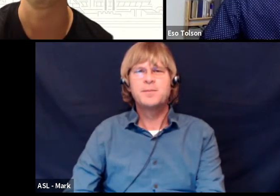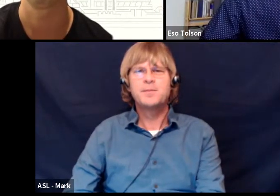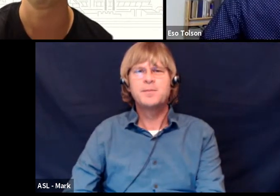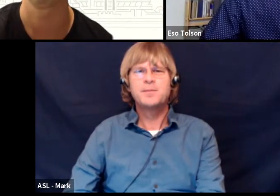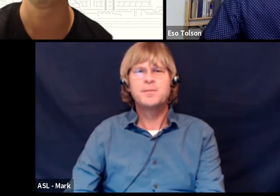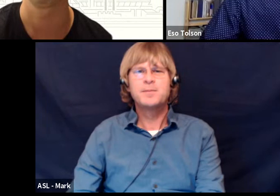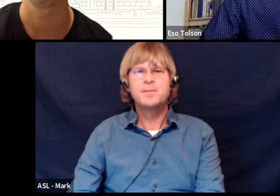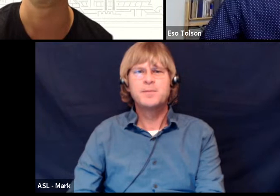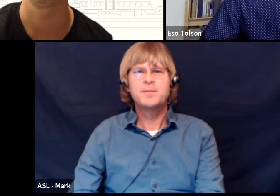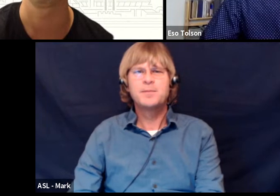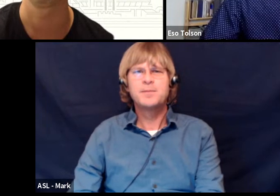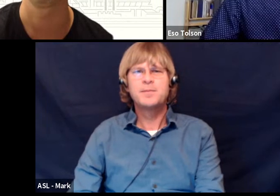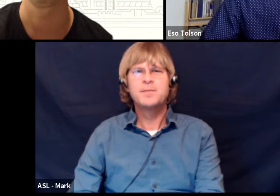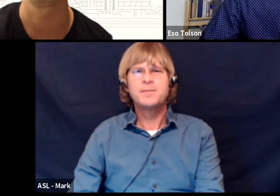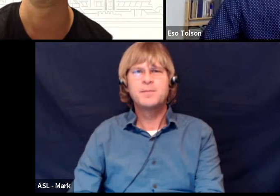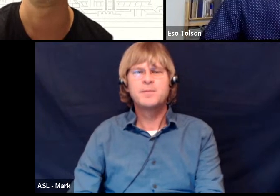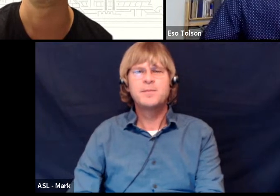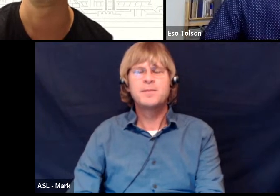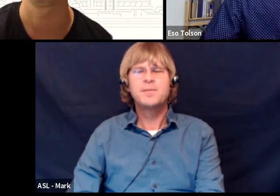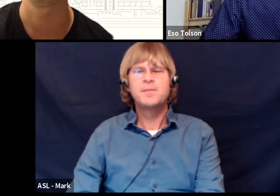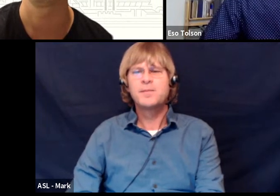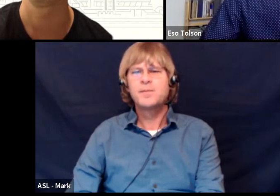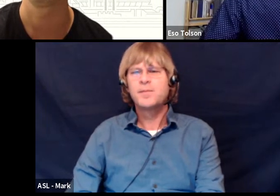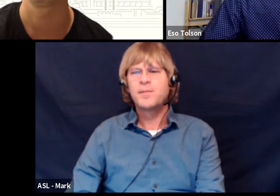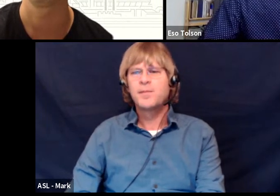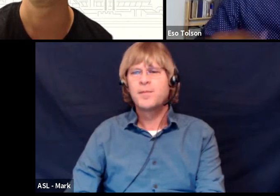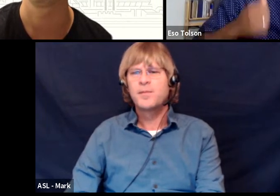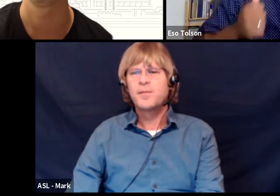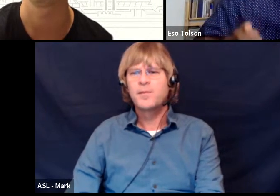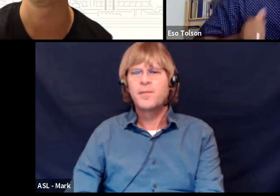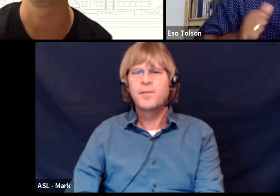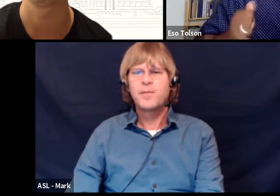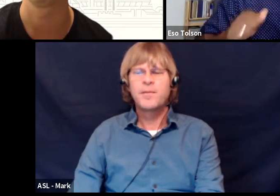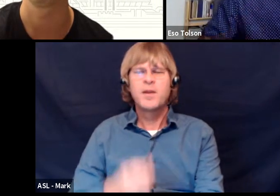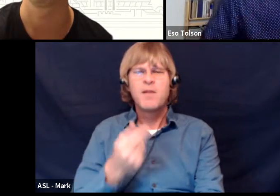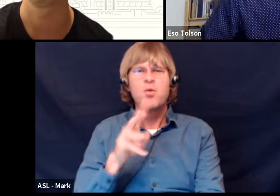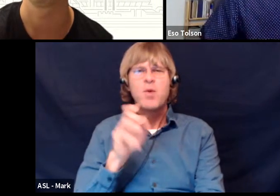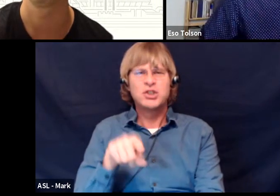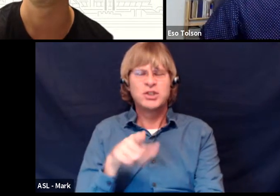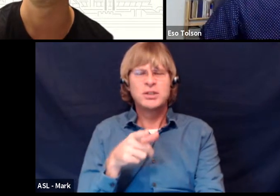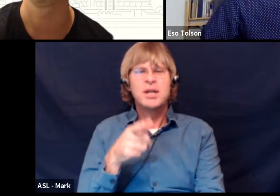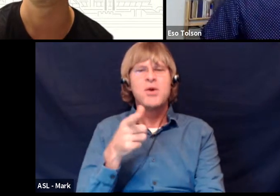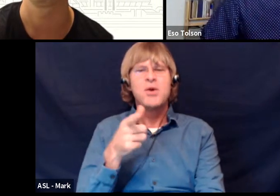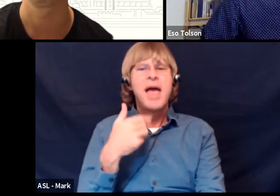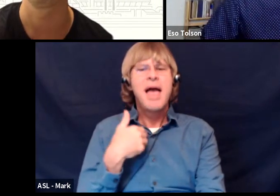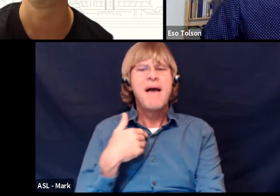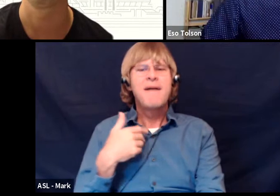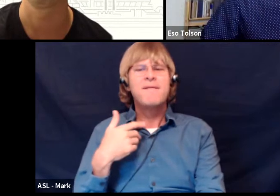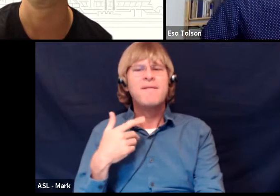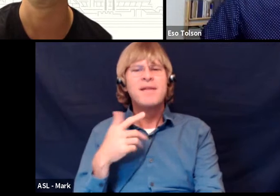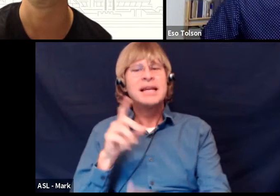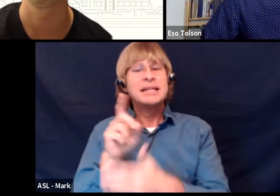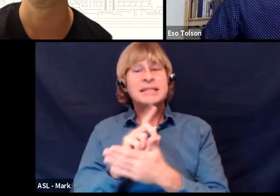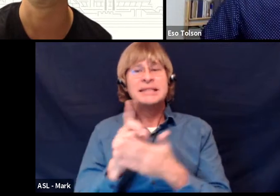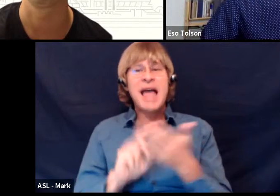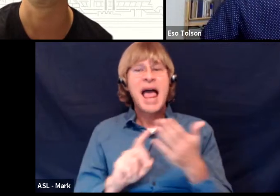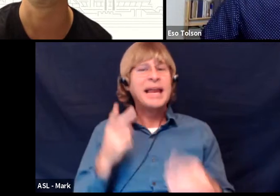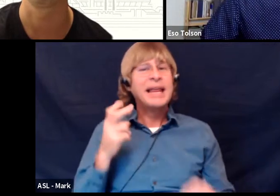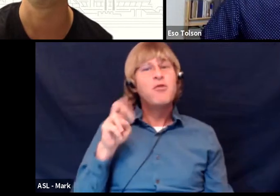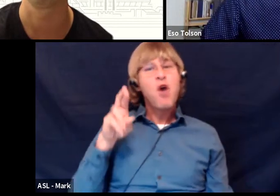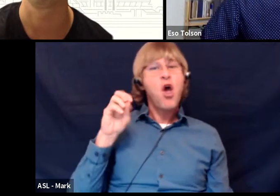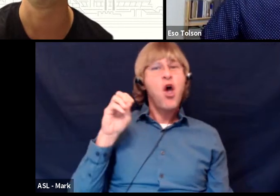Definitely. We have a couple of Slack questions that kind of go together. Do you have any design heroes,